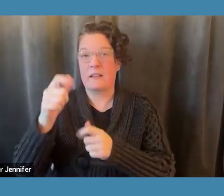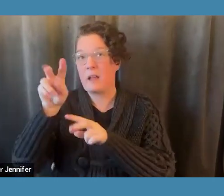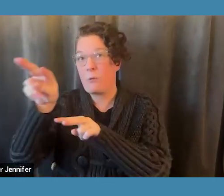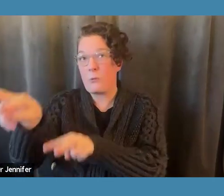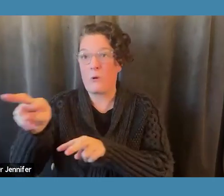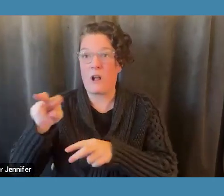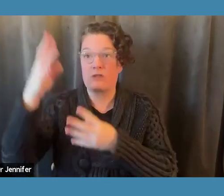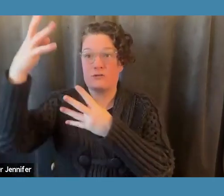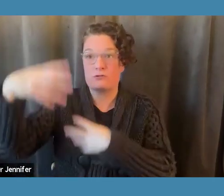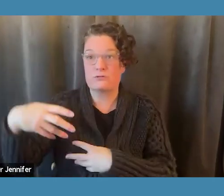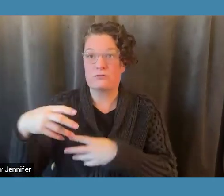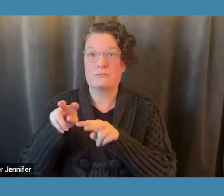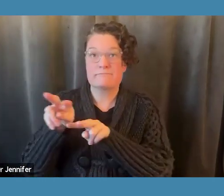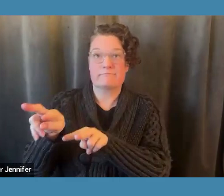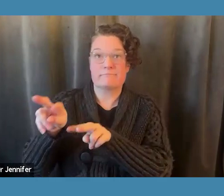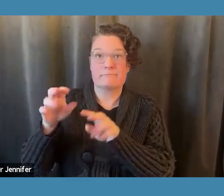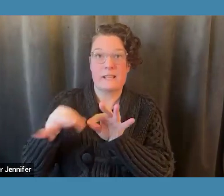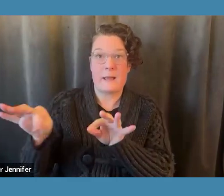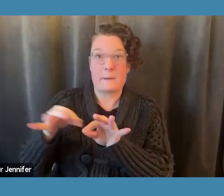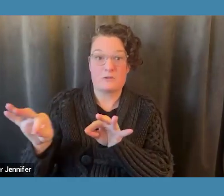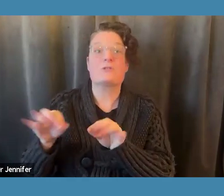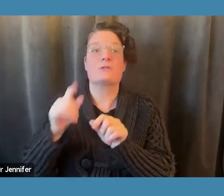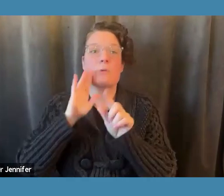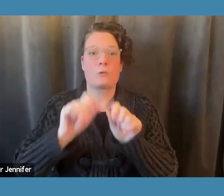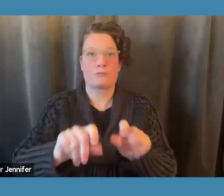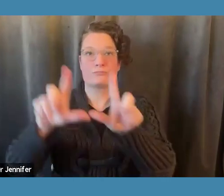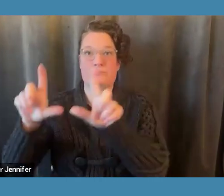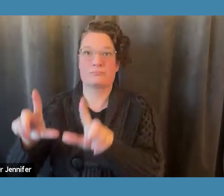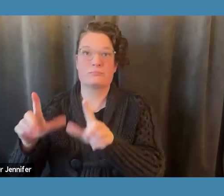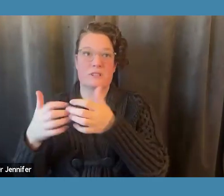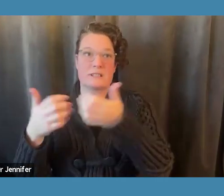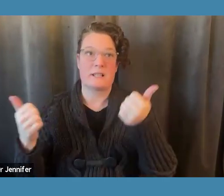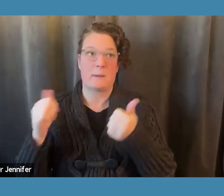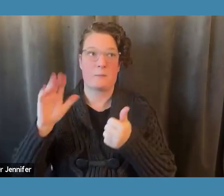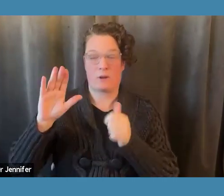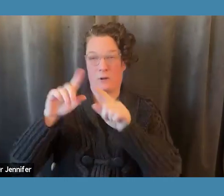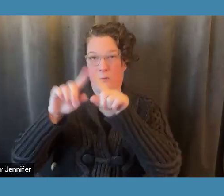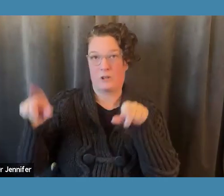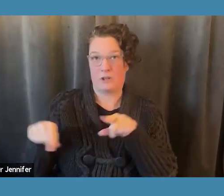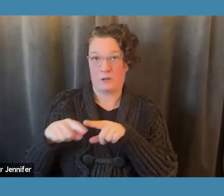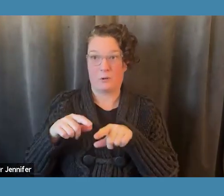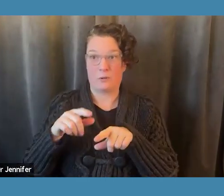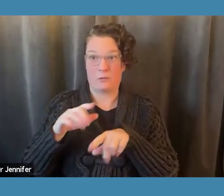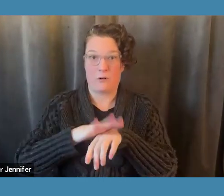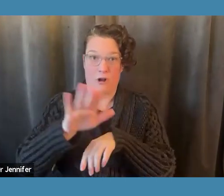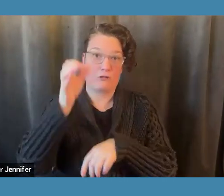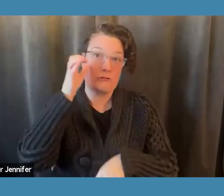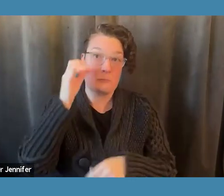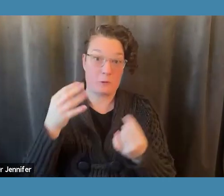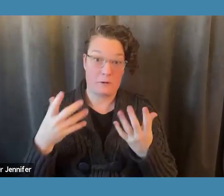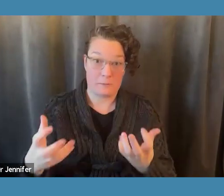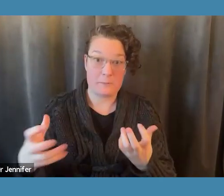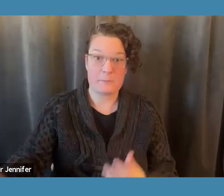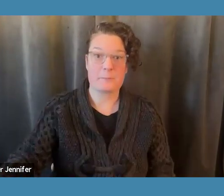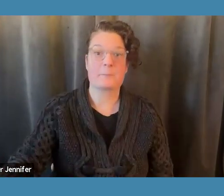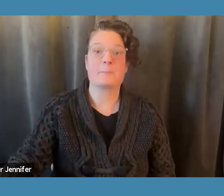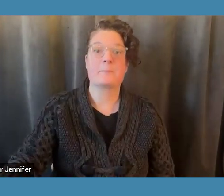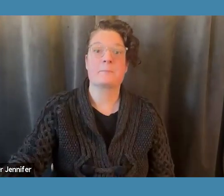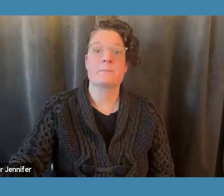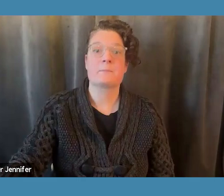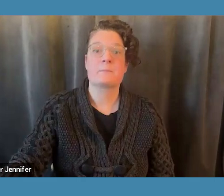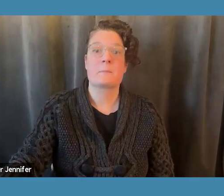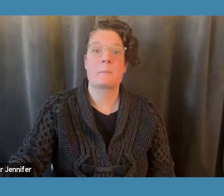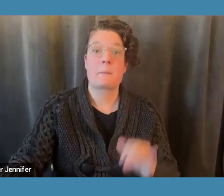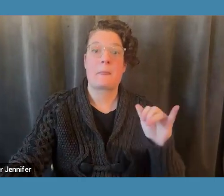You can click that link to have your captions appear in a separate window on your computer. We also have two American